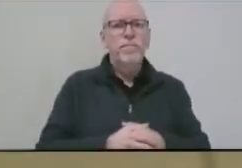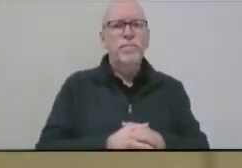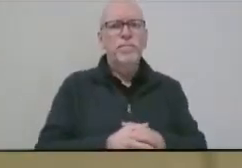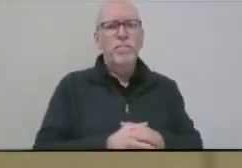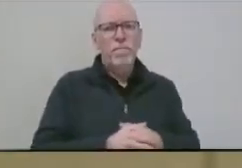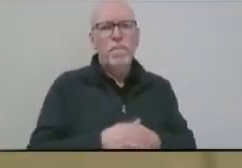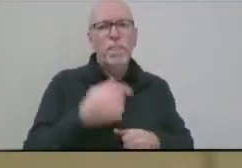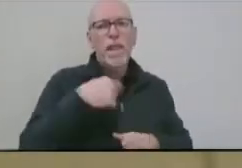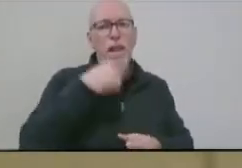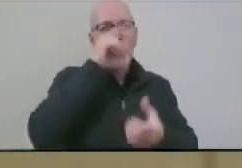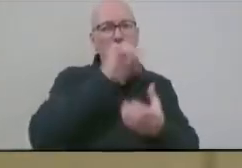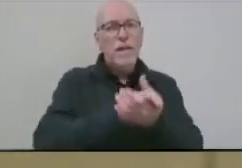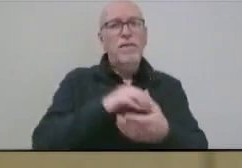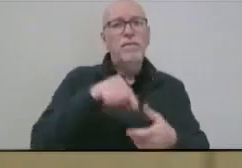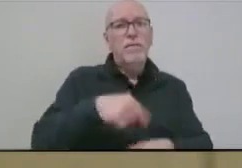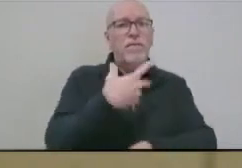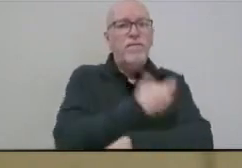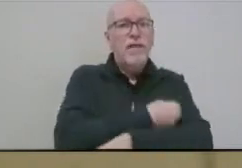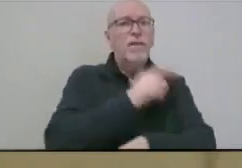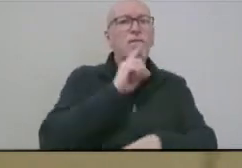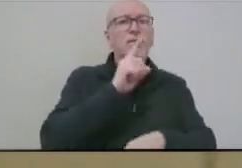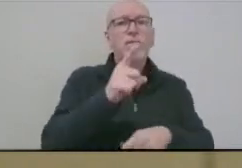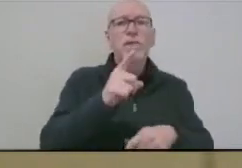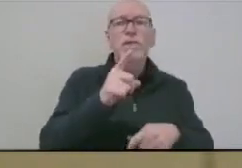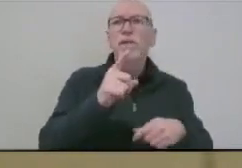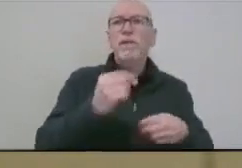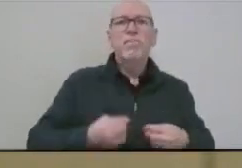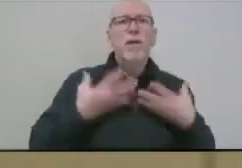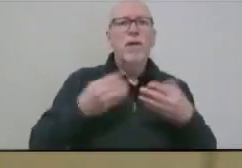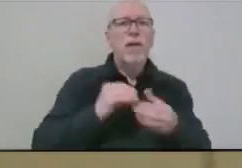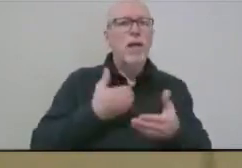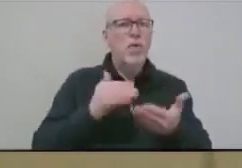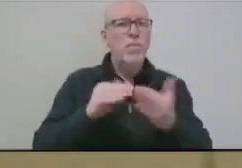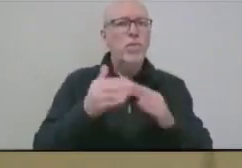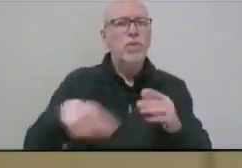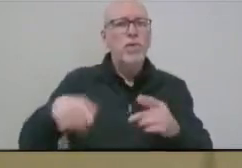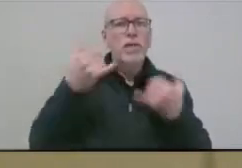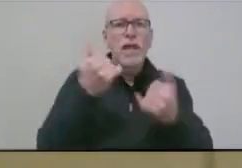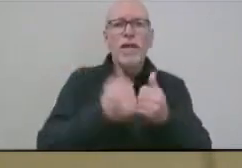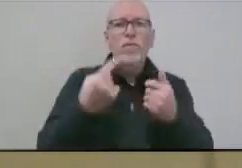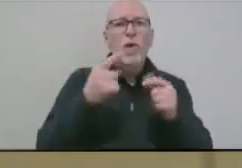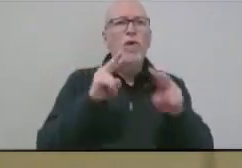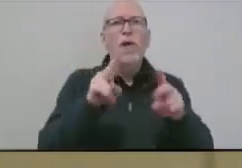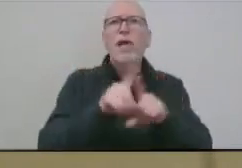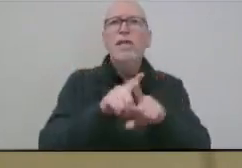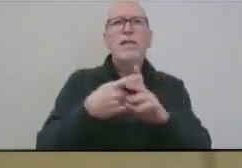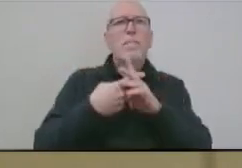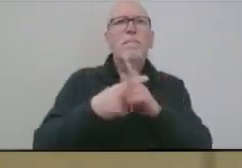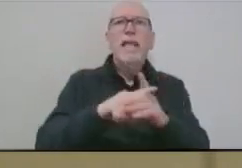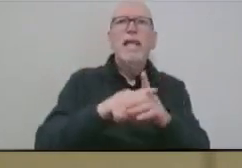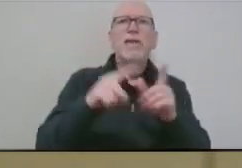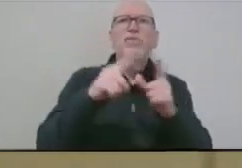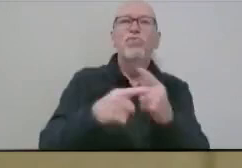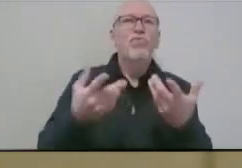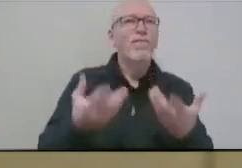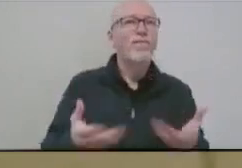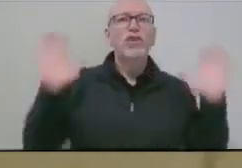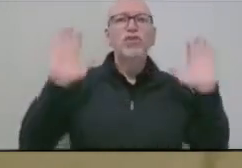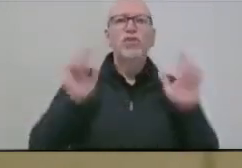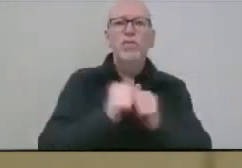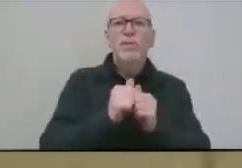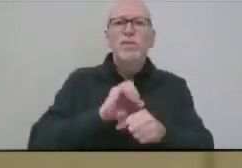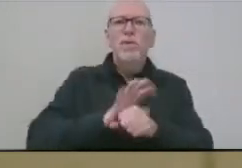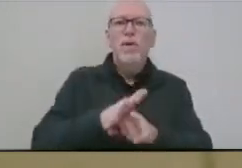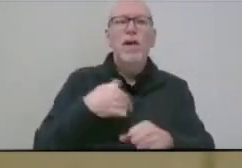this vaccine is really bringing a spark to our community. I think everybody is now looking at this as the beginning of the end. And so I encourage people to